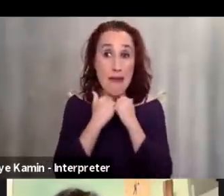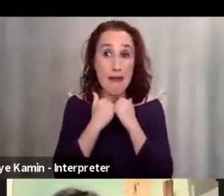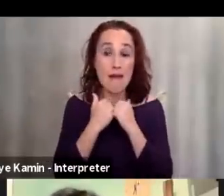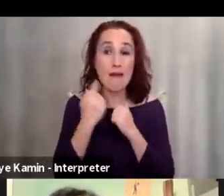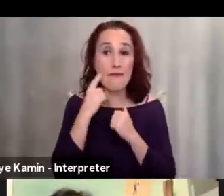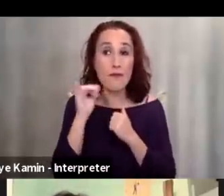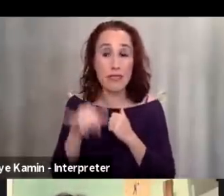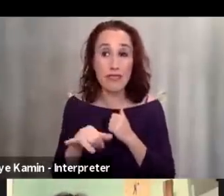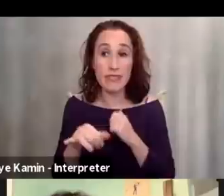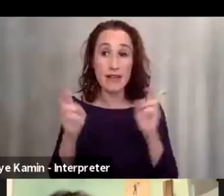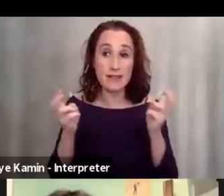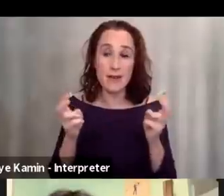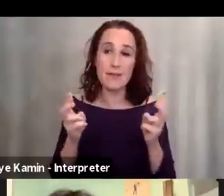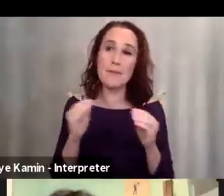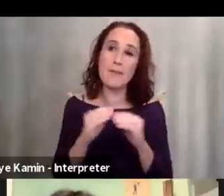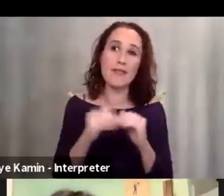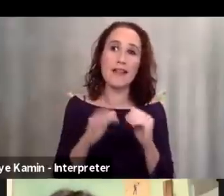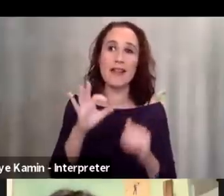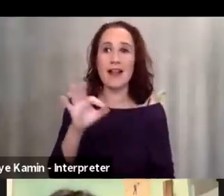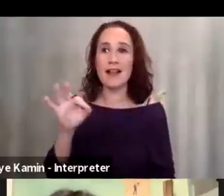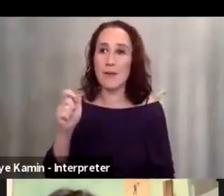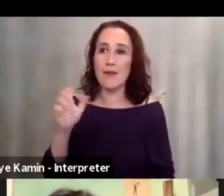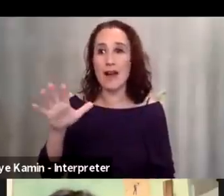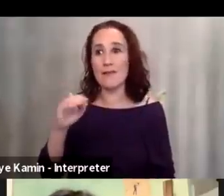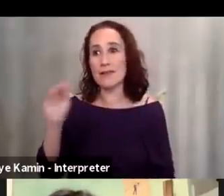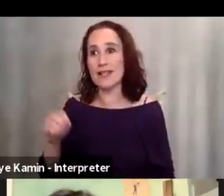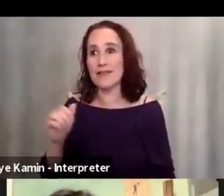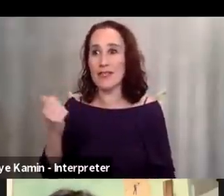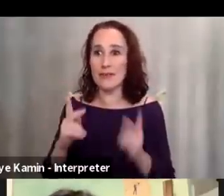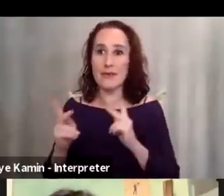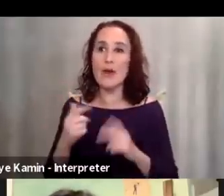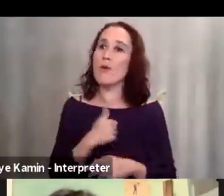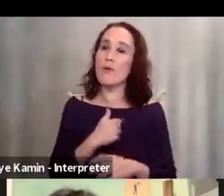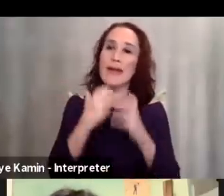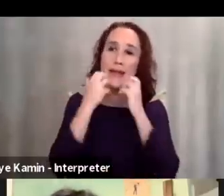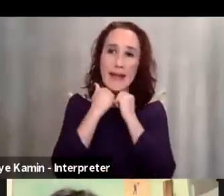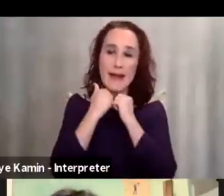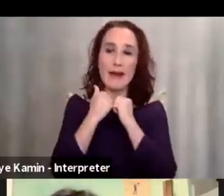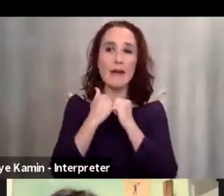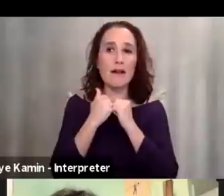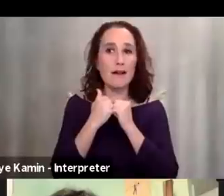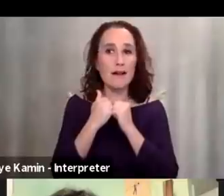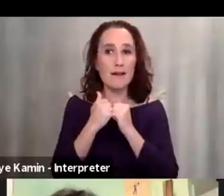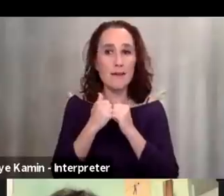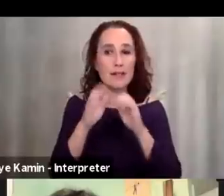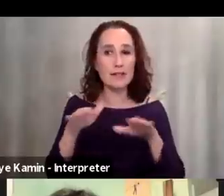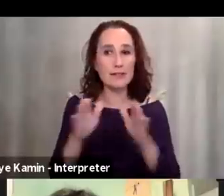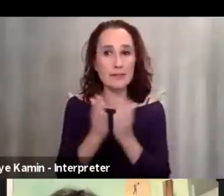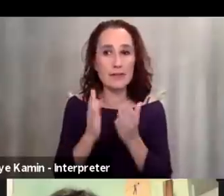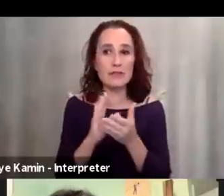probably more than 99.5% of people, right? We care about children's books and